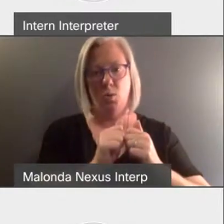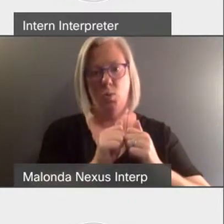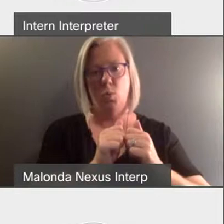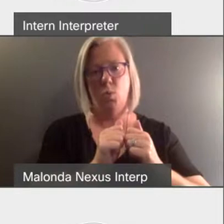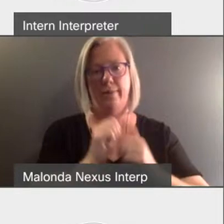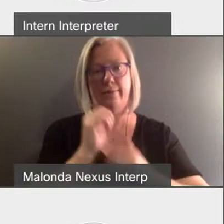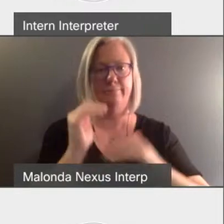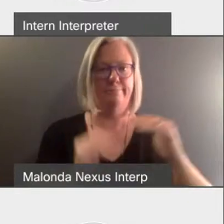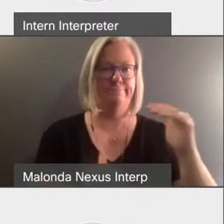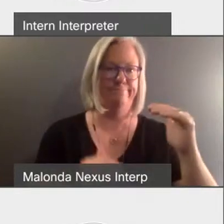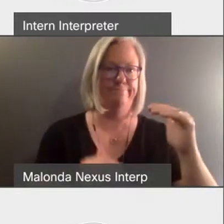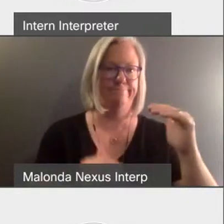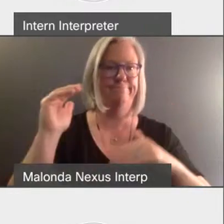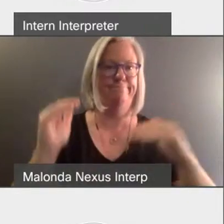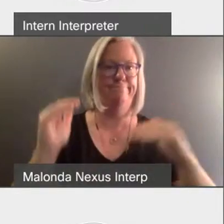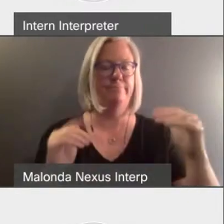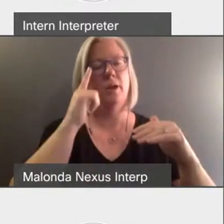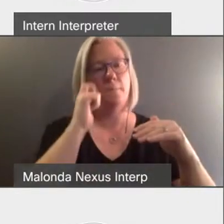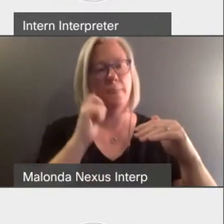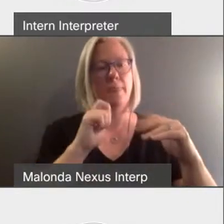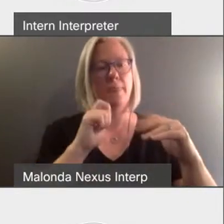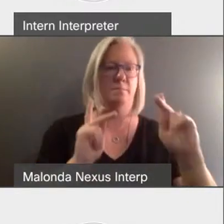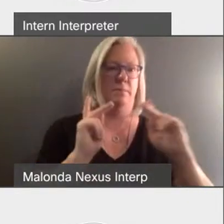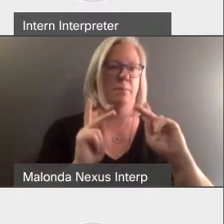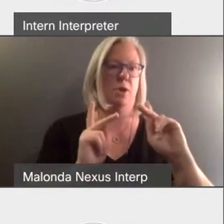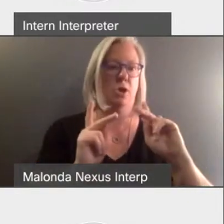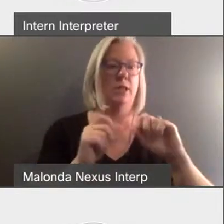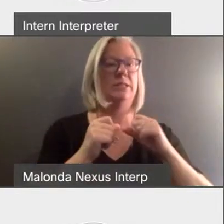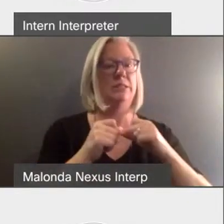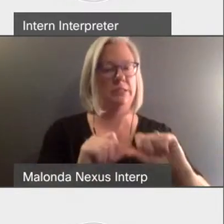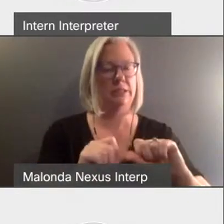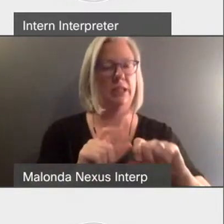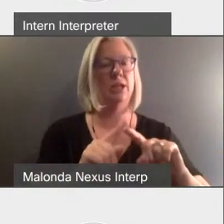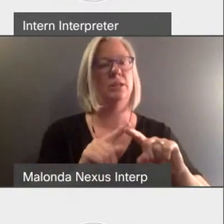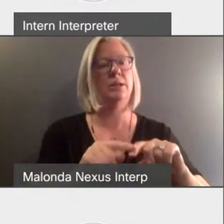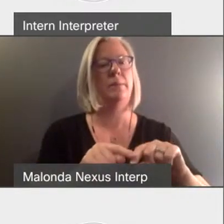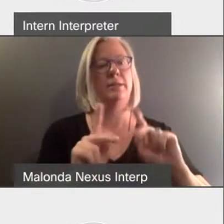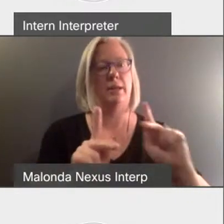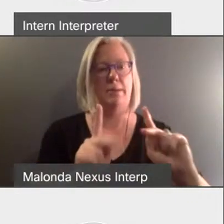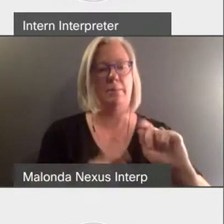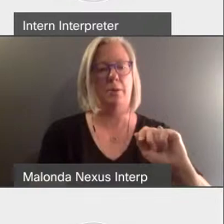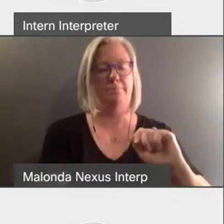deficiencies because of people. It still depends on people.